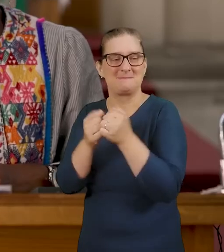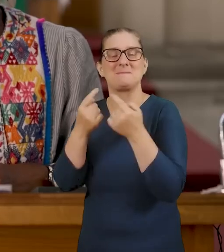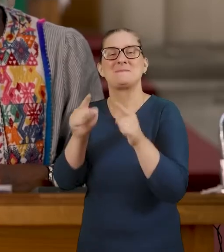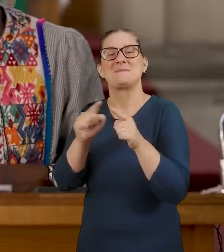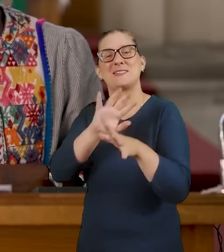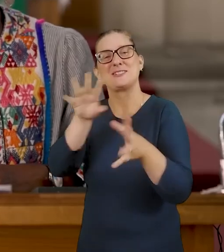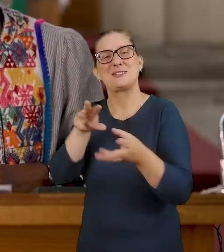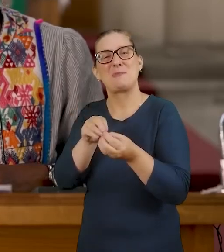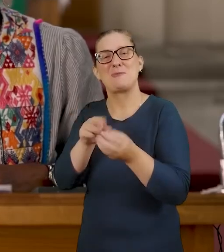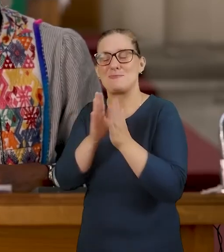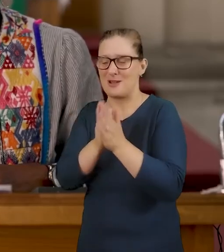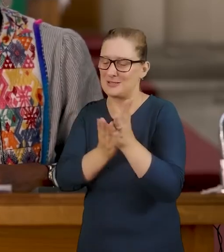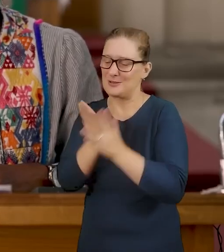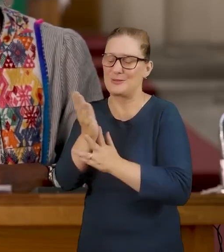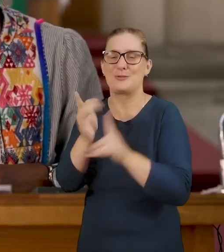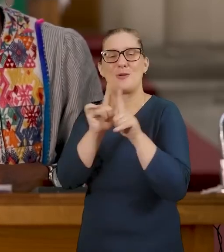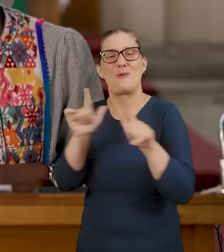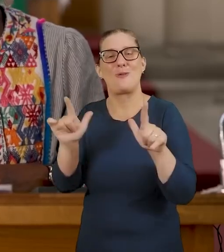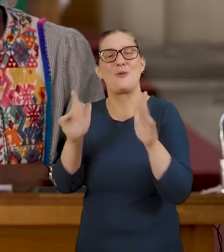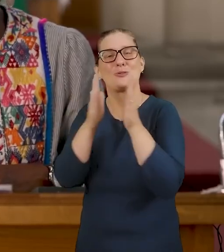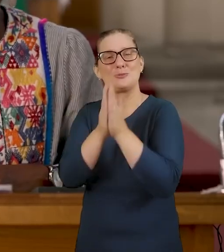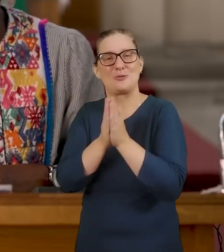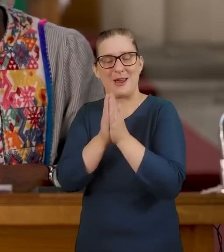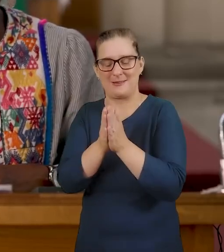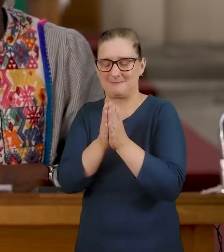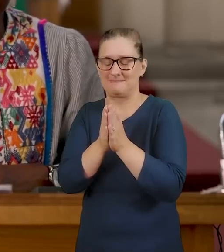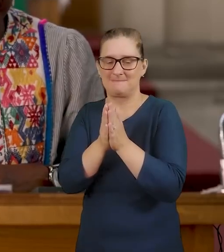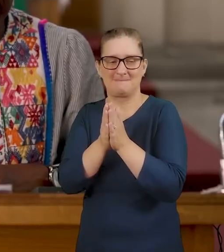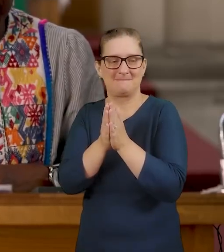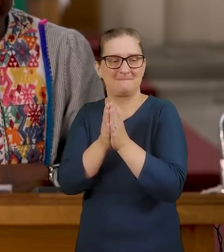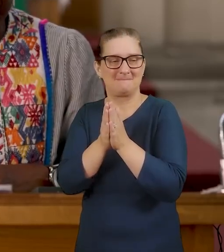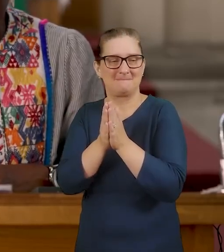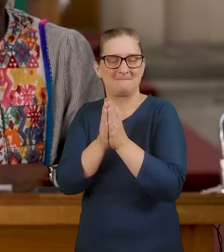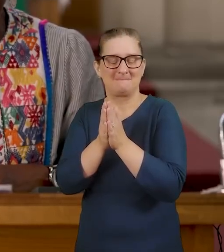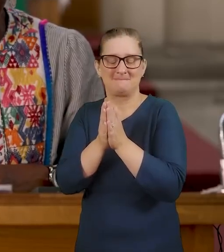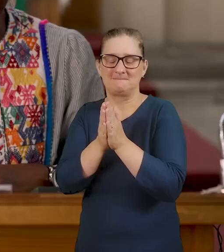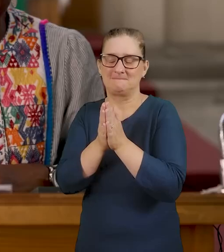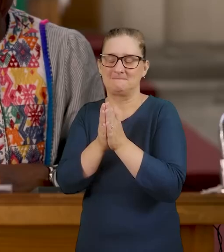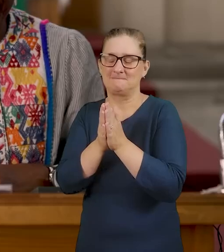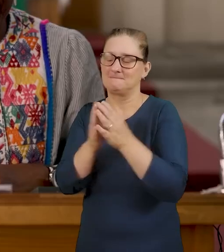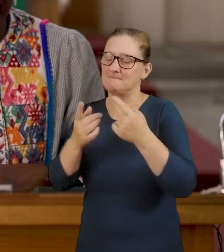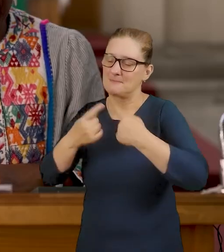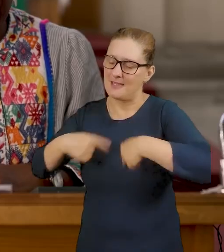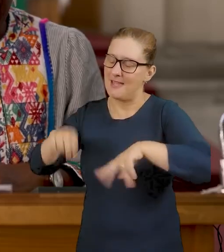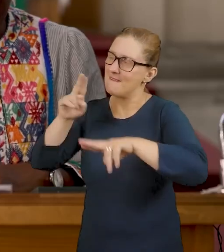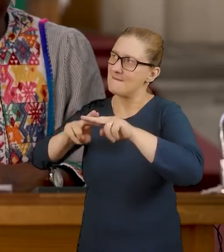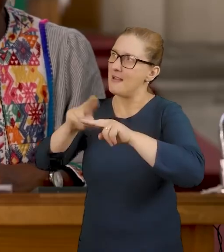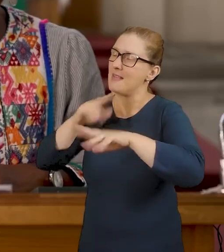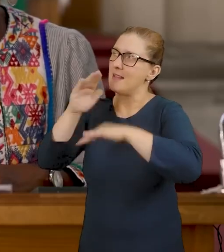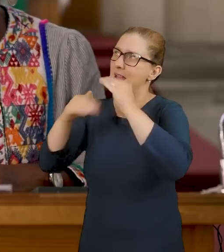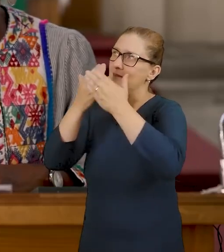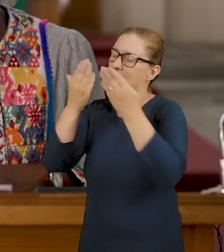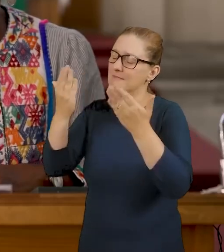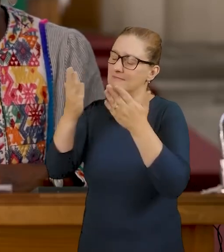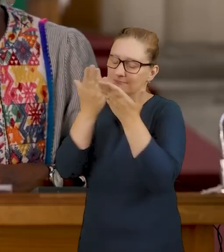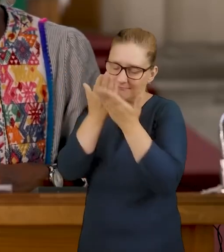And let's sum up these prayers in the words our Lord Jesus taught us by the Lord's Prayer. Our Father